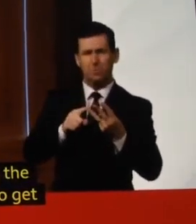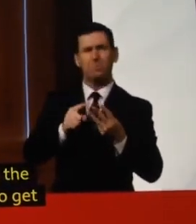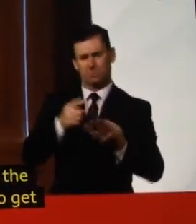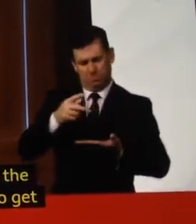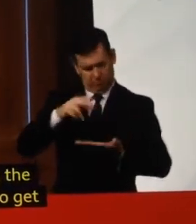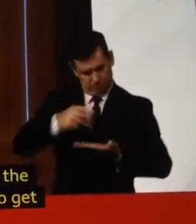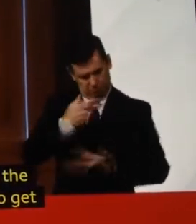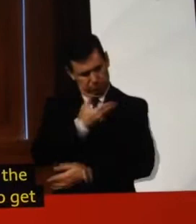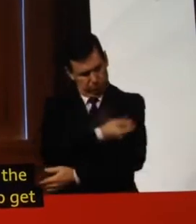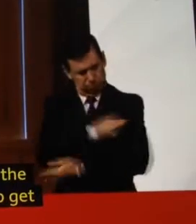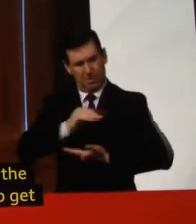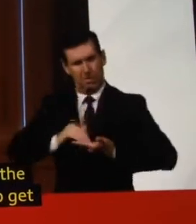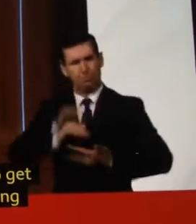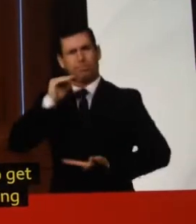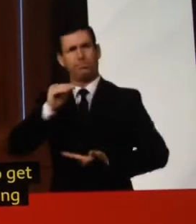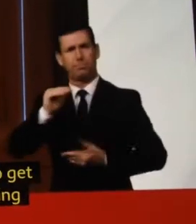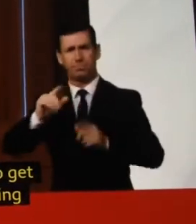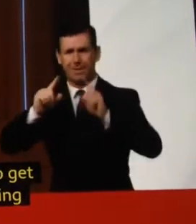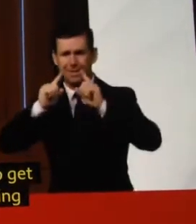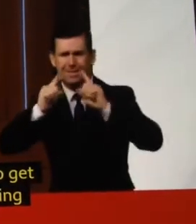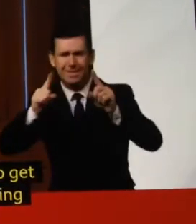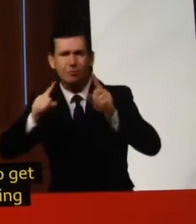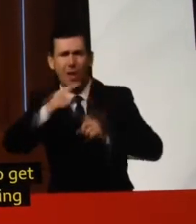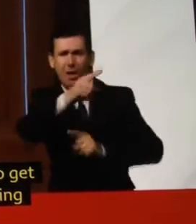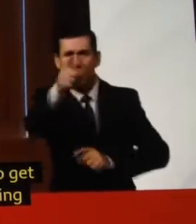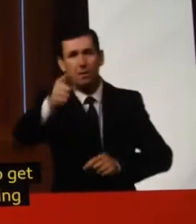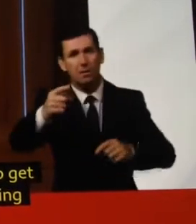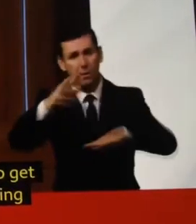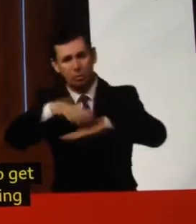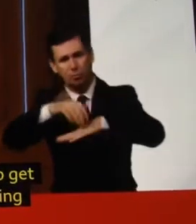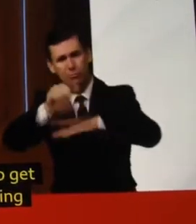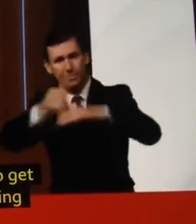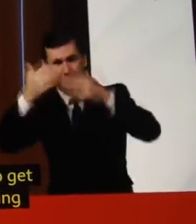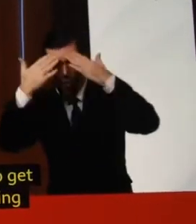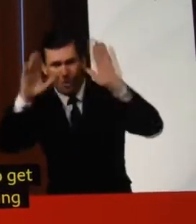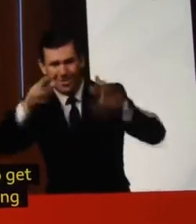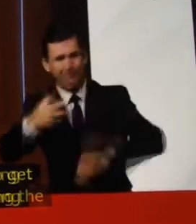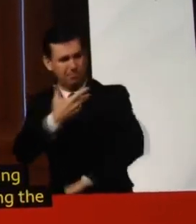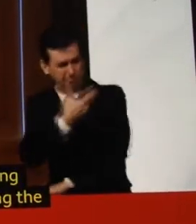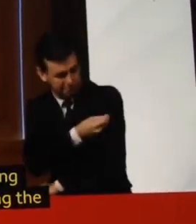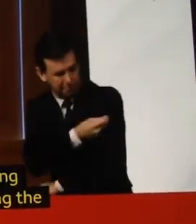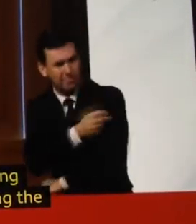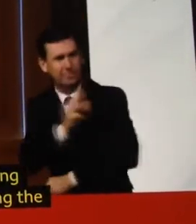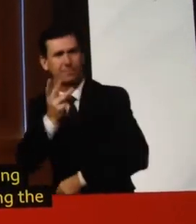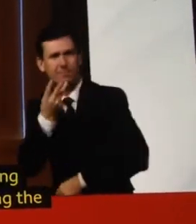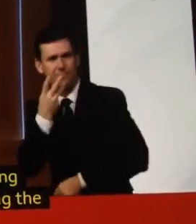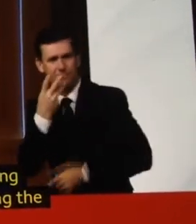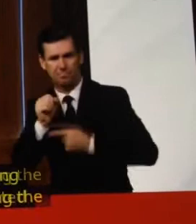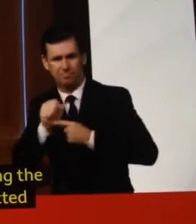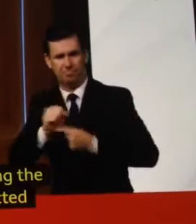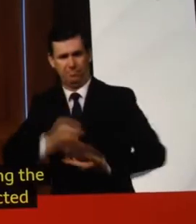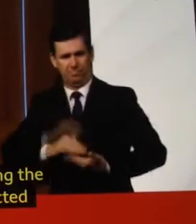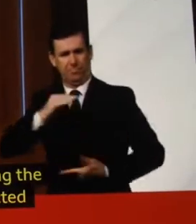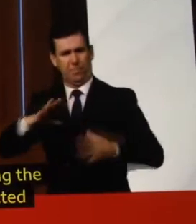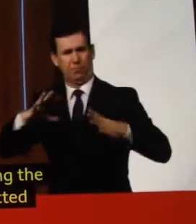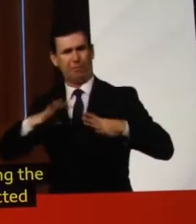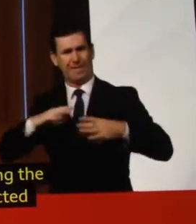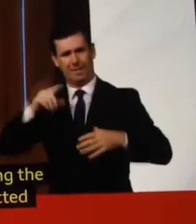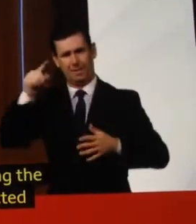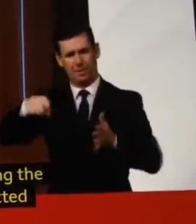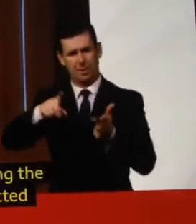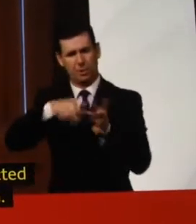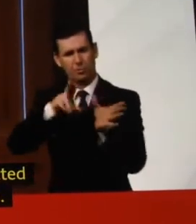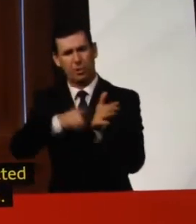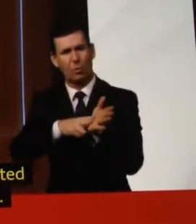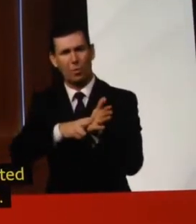forward during the school holidays to get protected before school starts again. We have got pop-ups, we've got mobile units, we're working